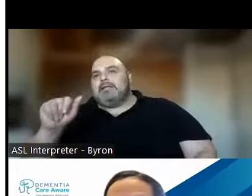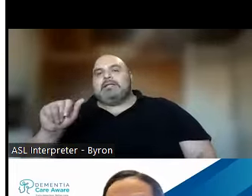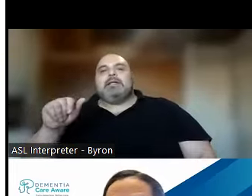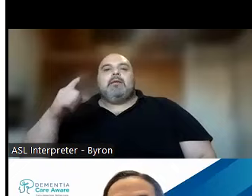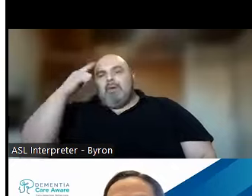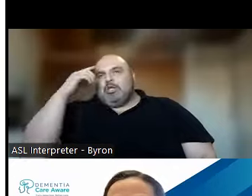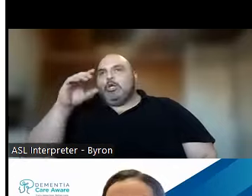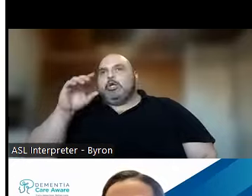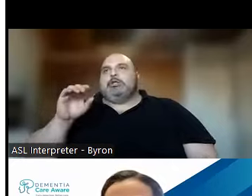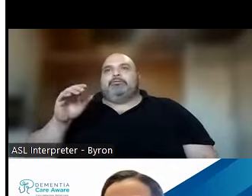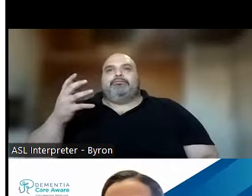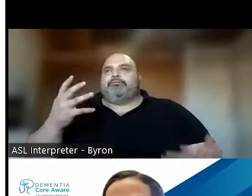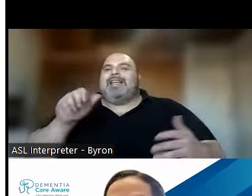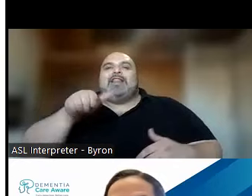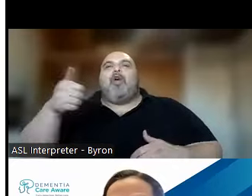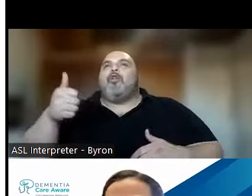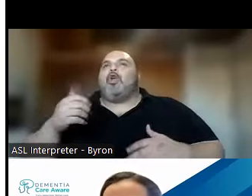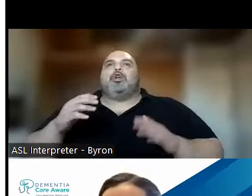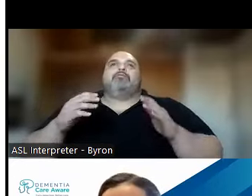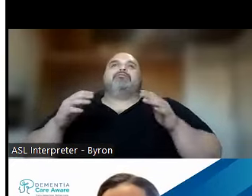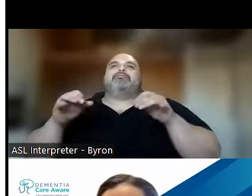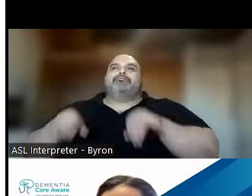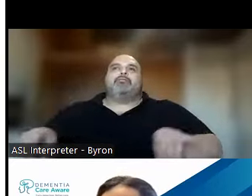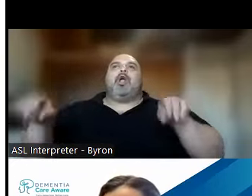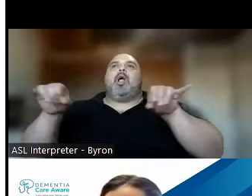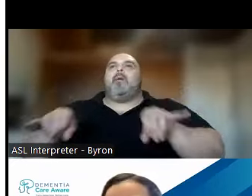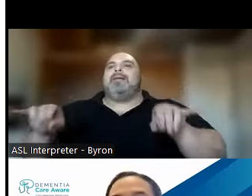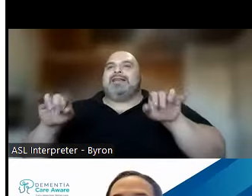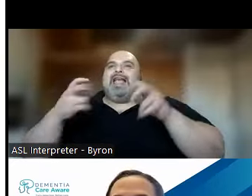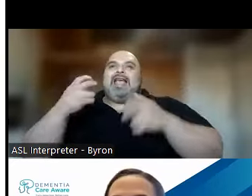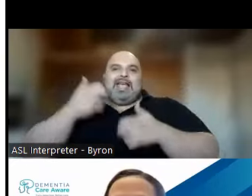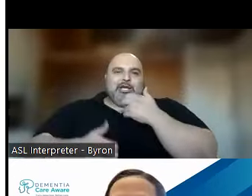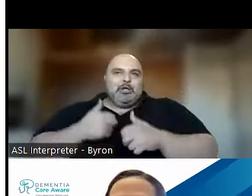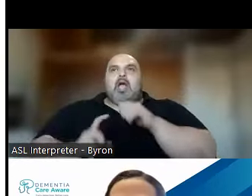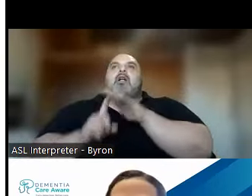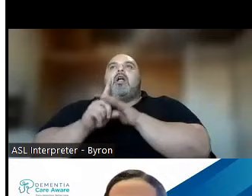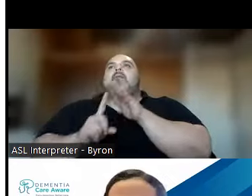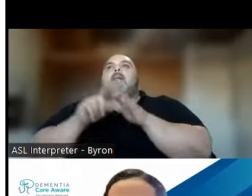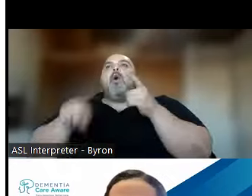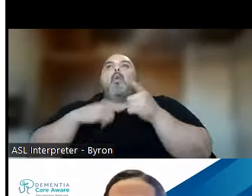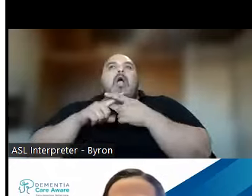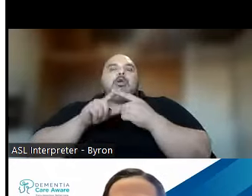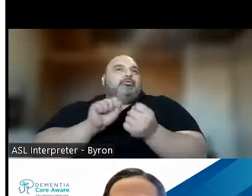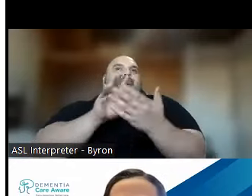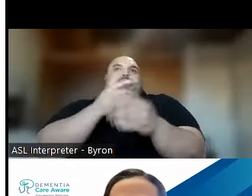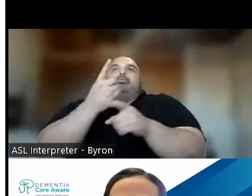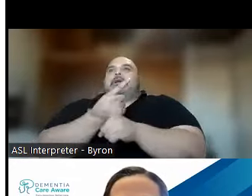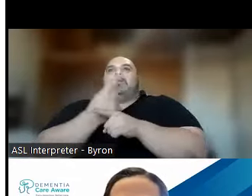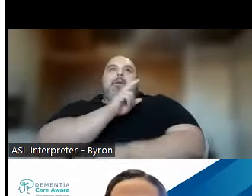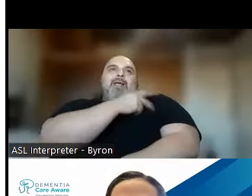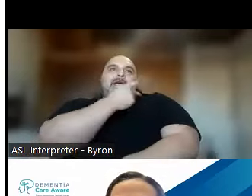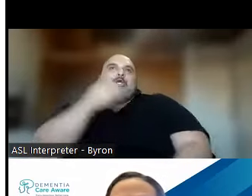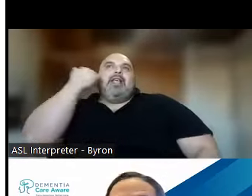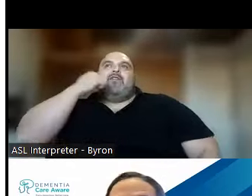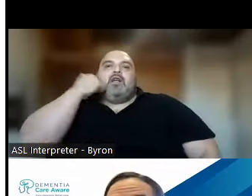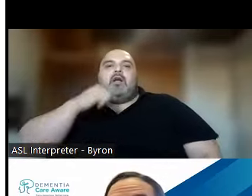other very, very common issues that come up when you're dealing with regular patients day to